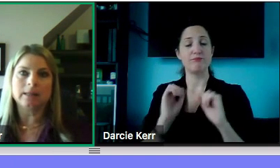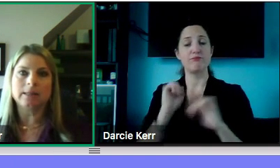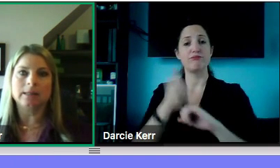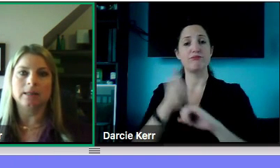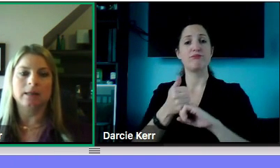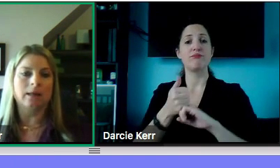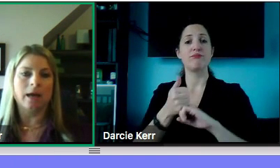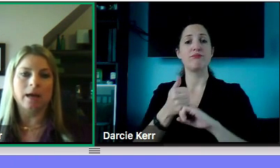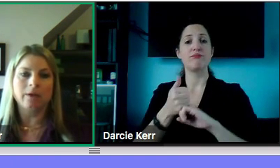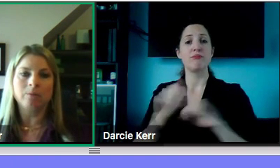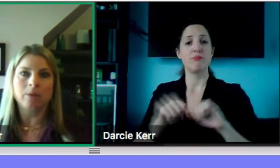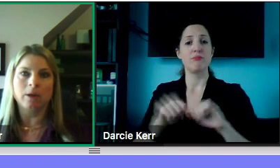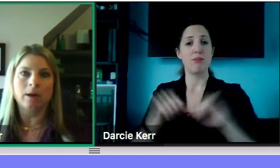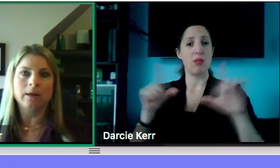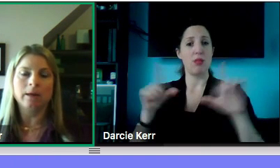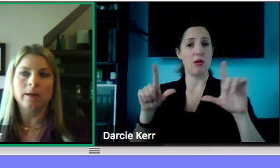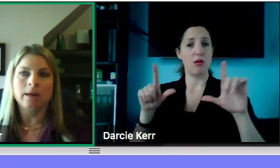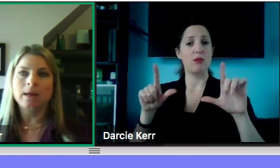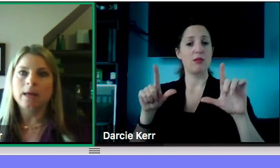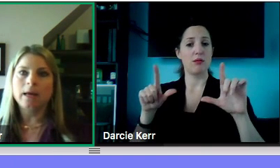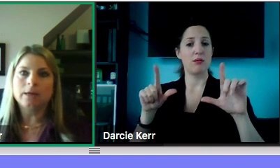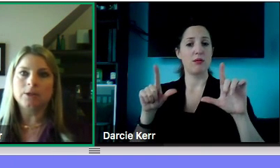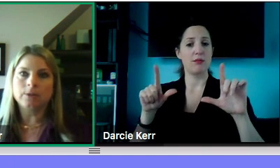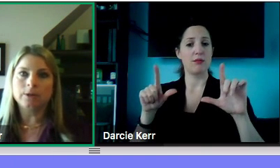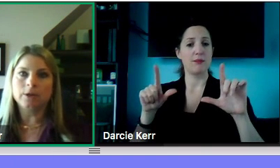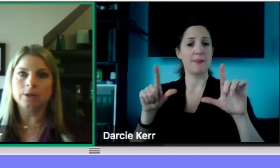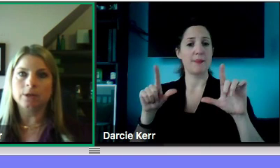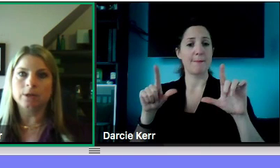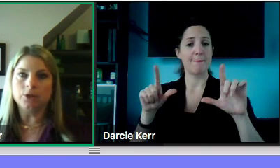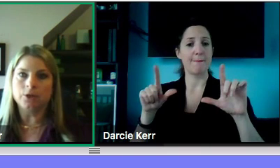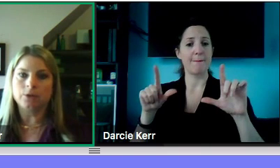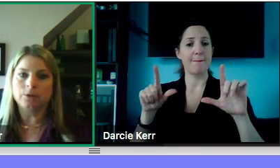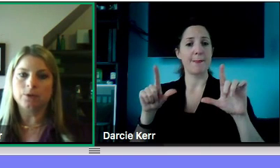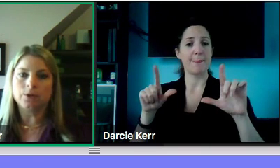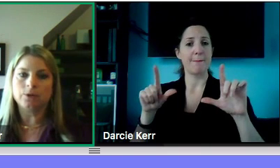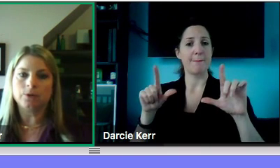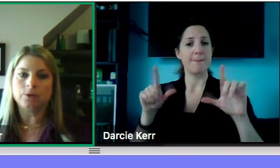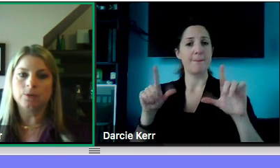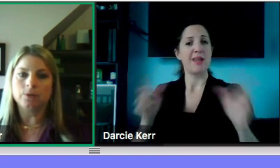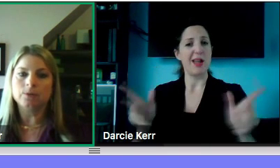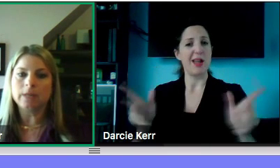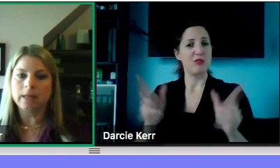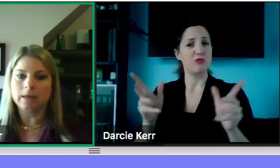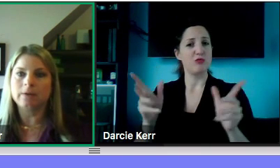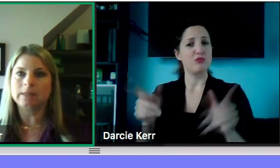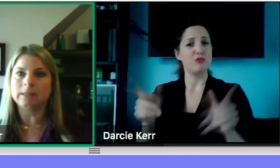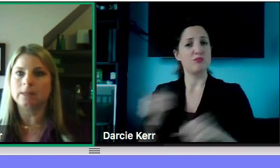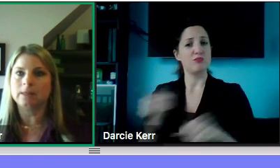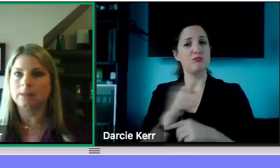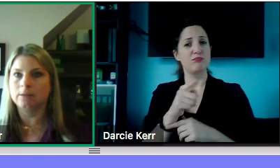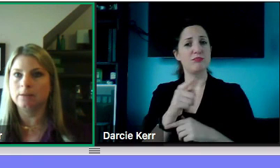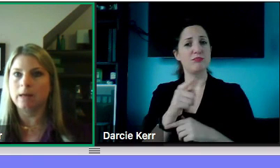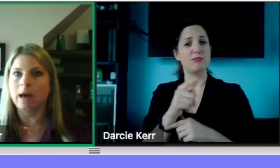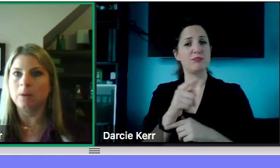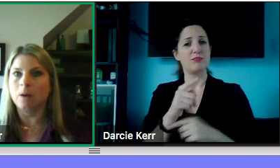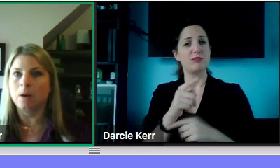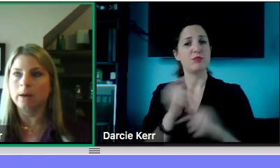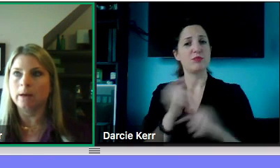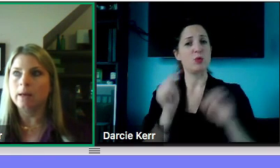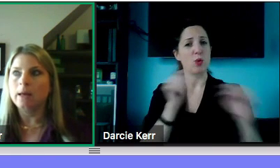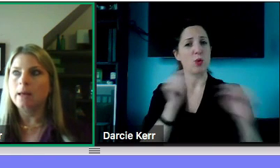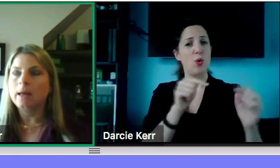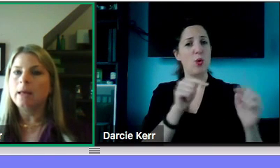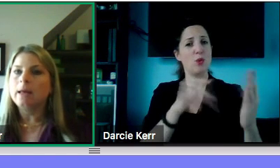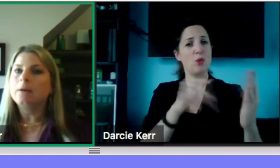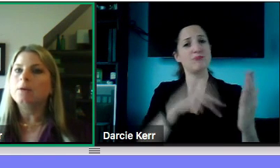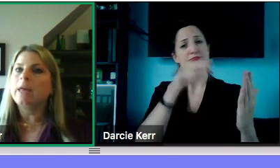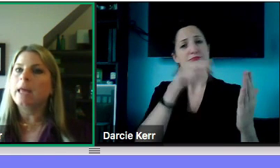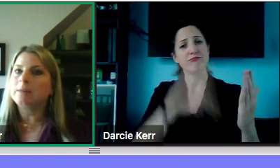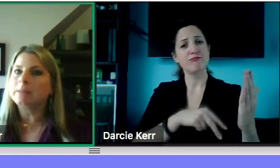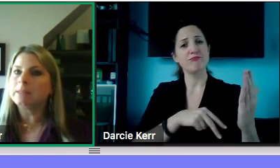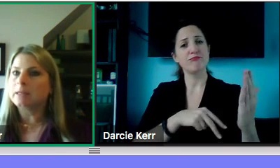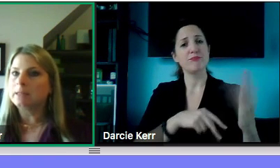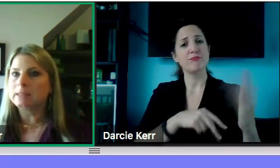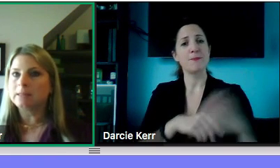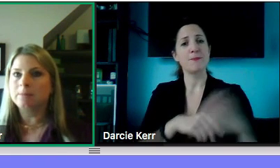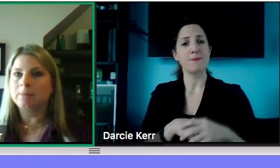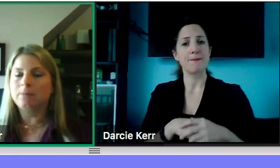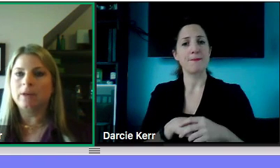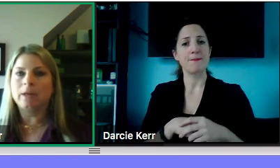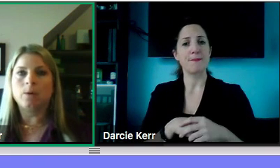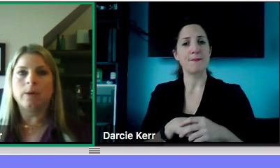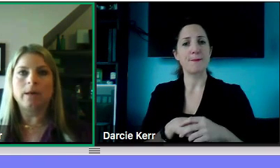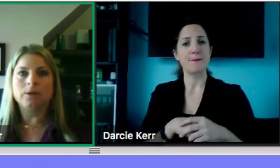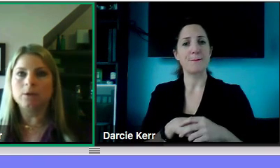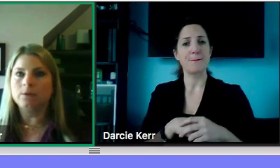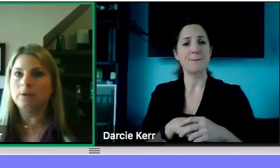cam.majorminor.ca. It's still a live blog, and I do encourage you to take a visit to that blog. Cam's